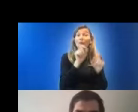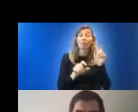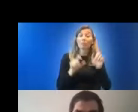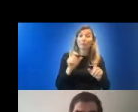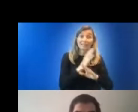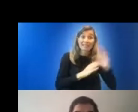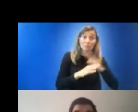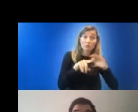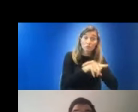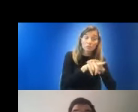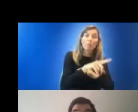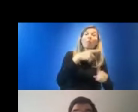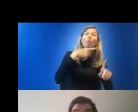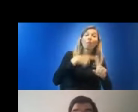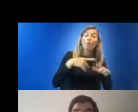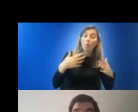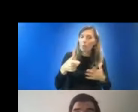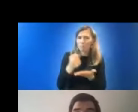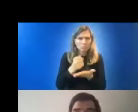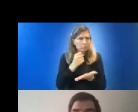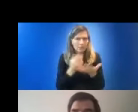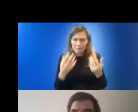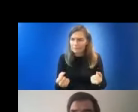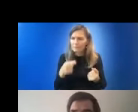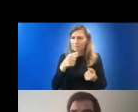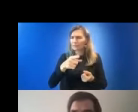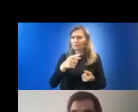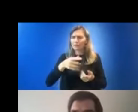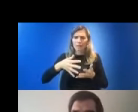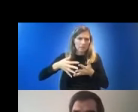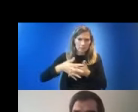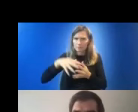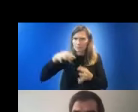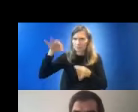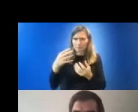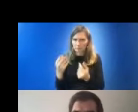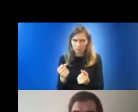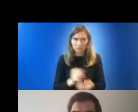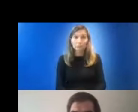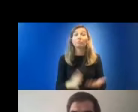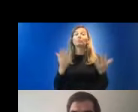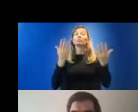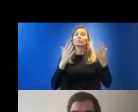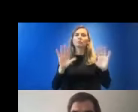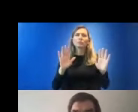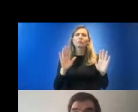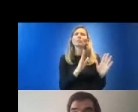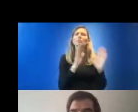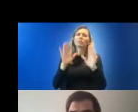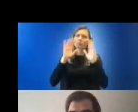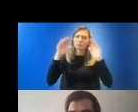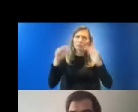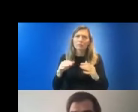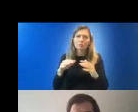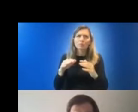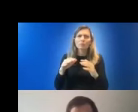with disabilities. And then we will briefly refer to the processes of individual communication and